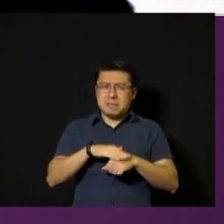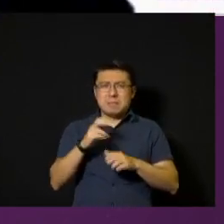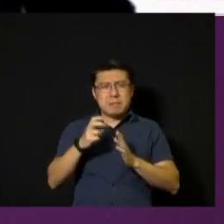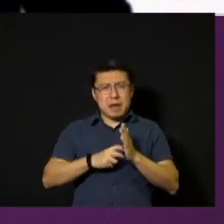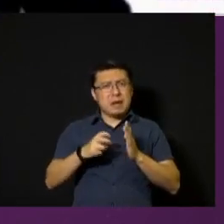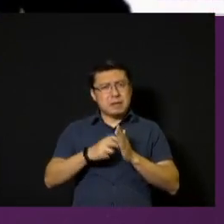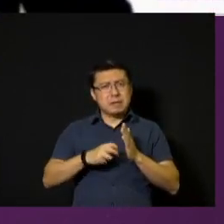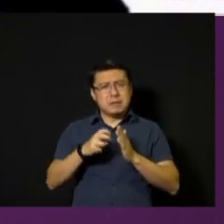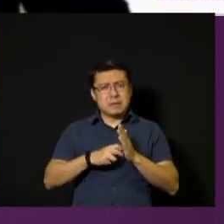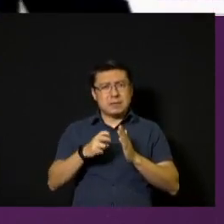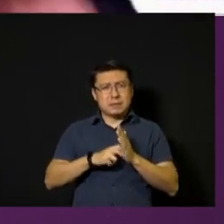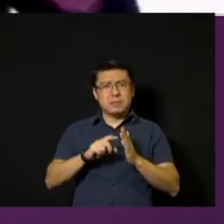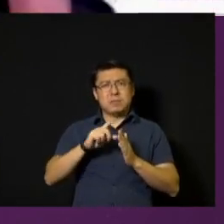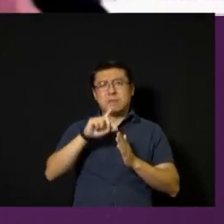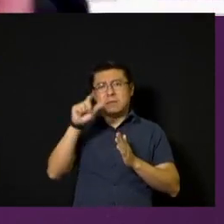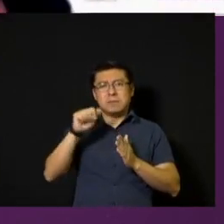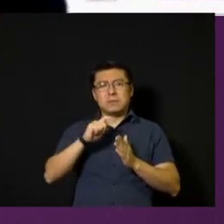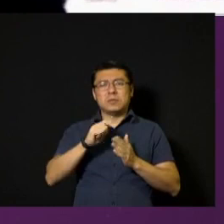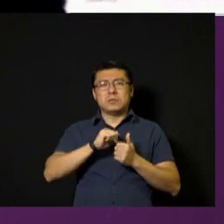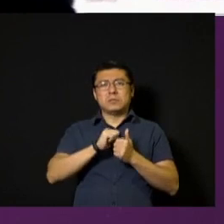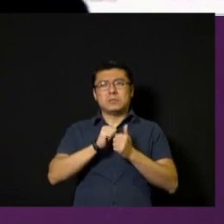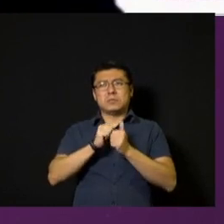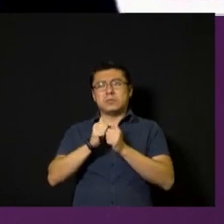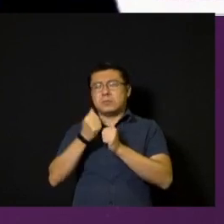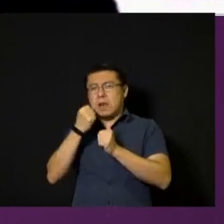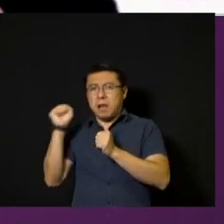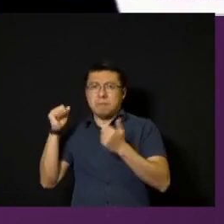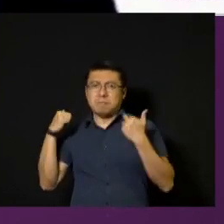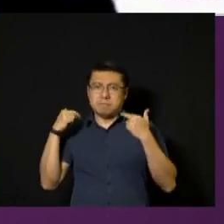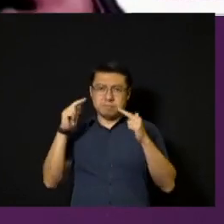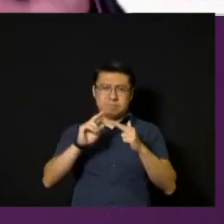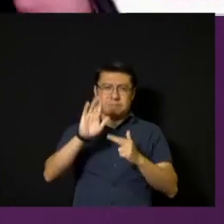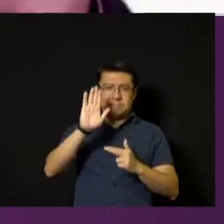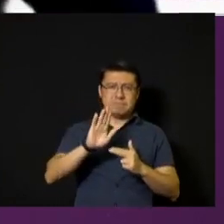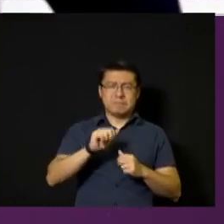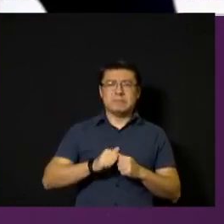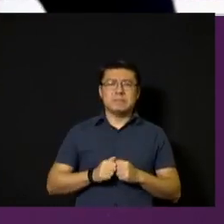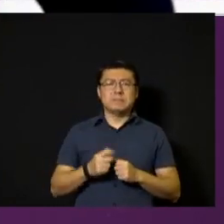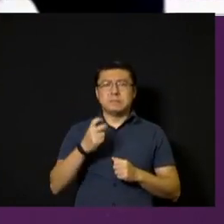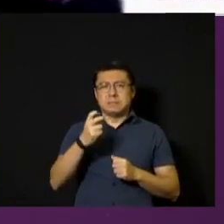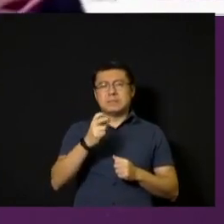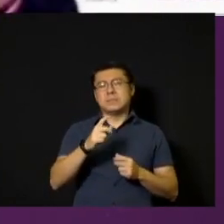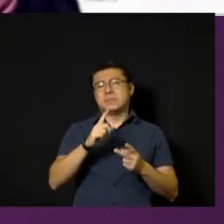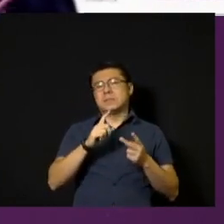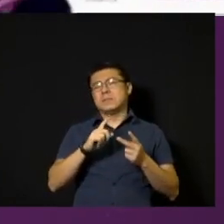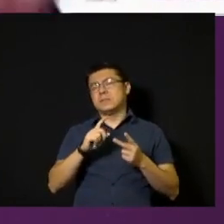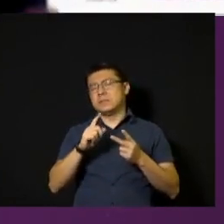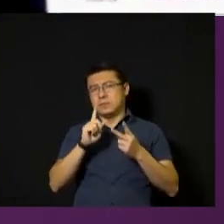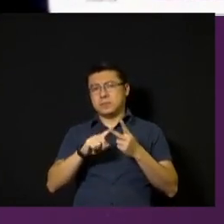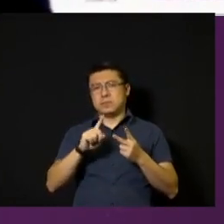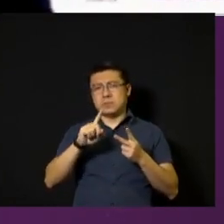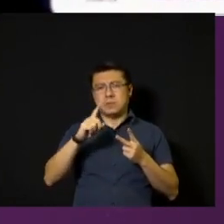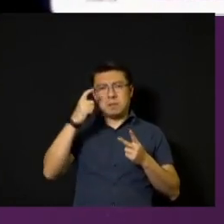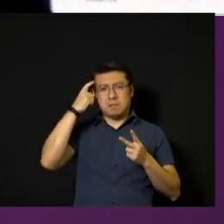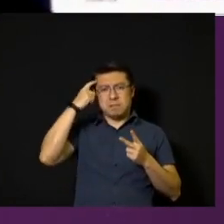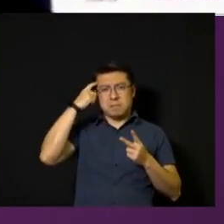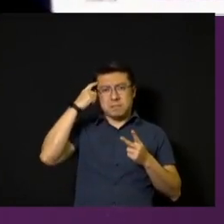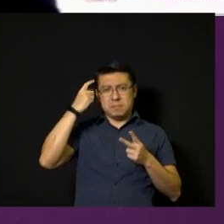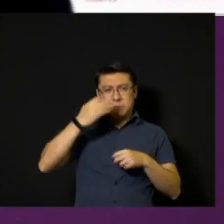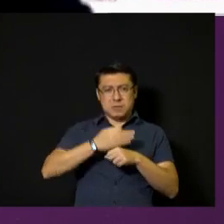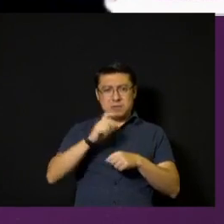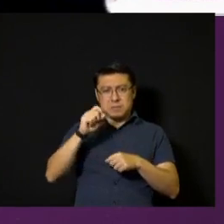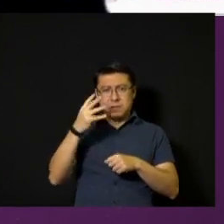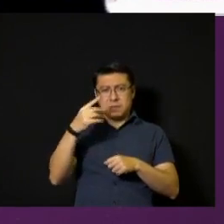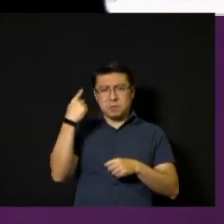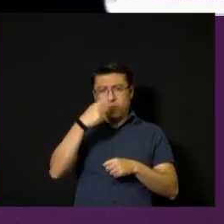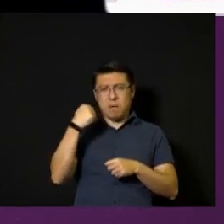I practice, but practice makes master. Number two, mindset. We need to work with the things